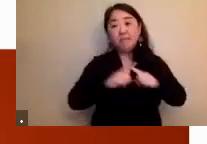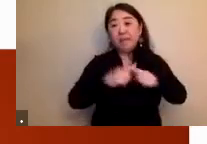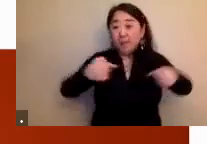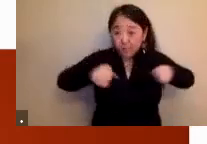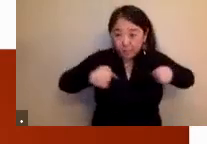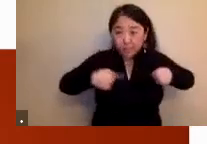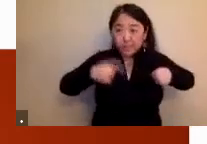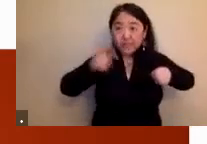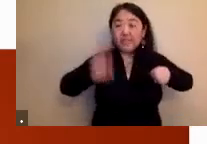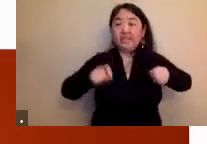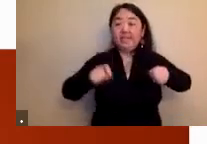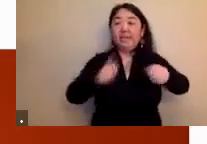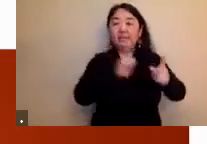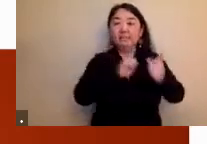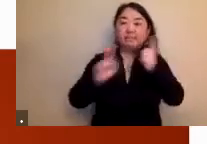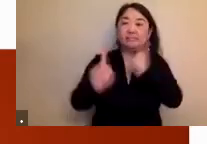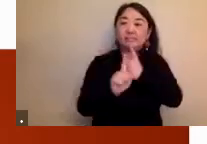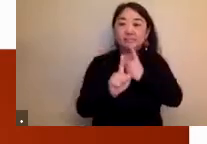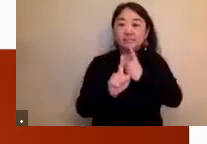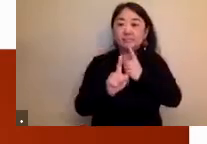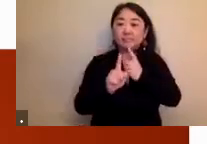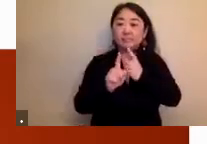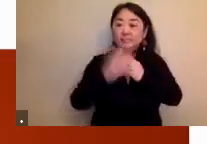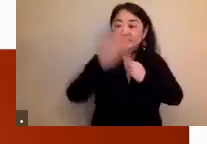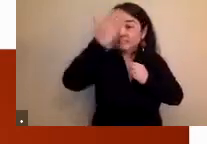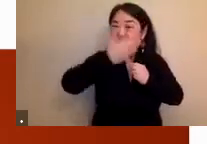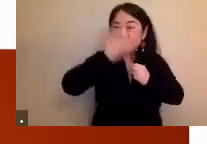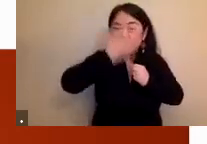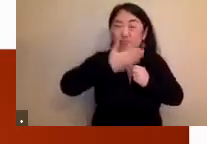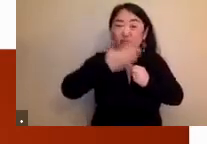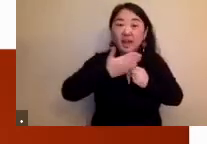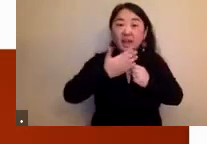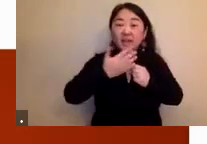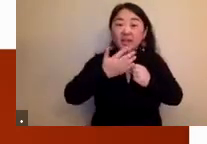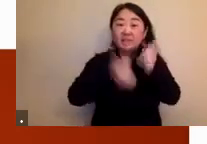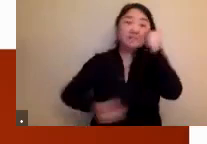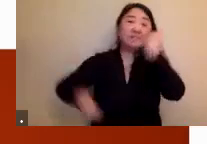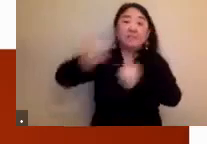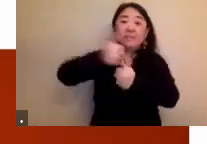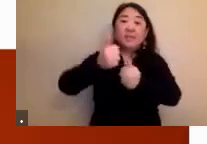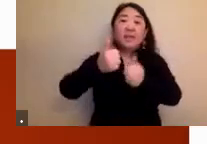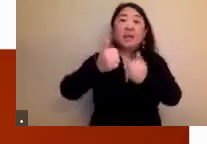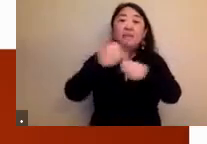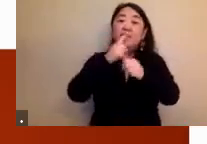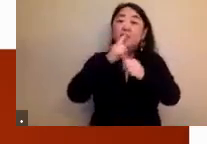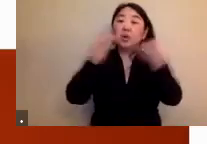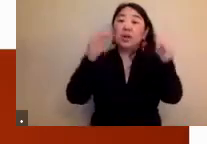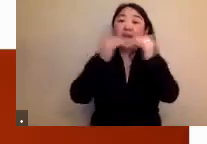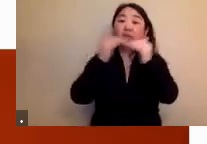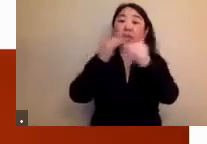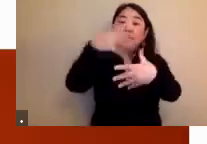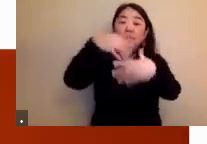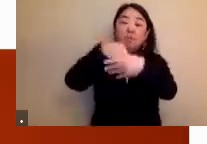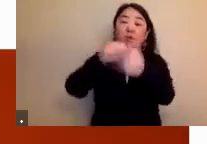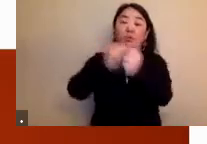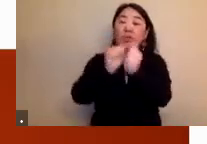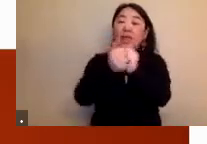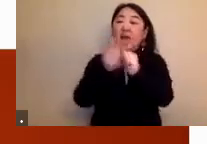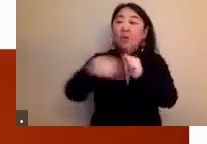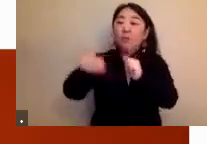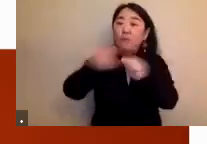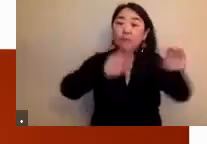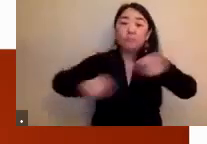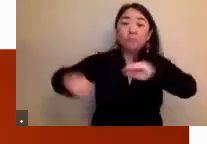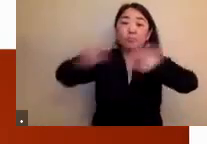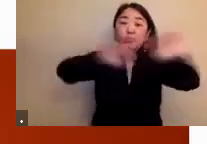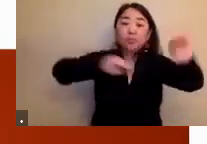to ensure that equity is always a part of how we move about in the world, because after all, mobility